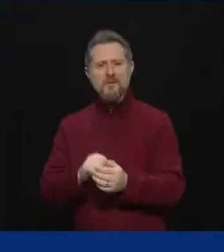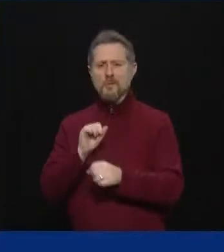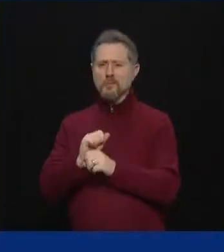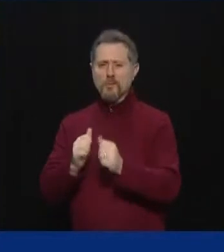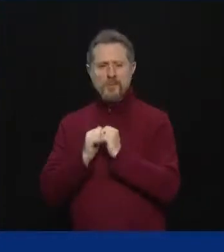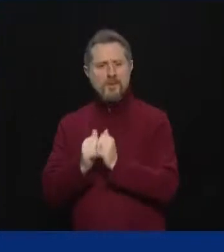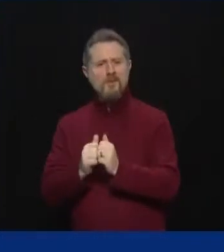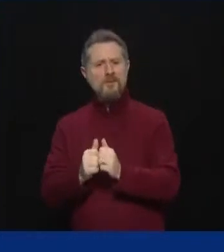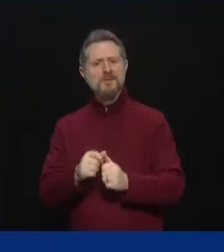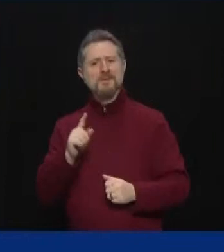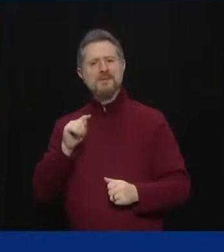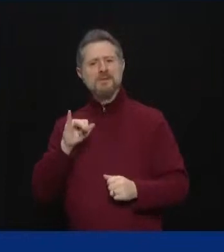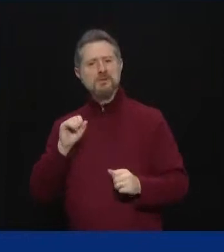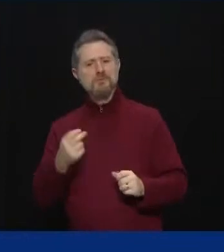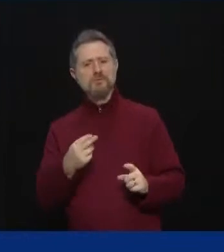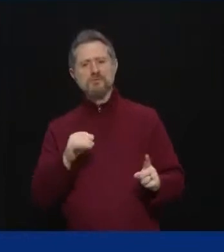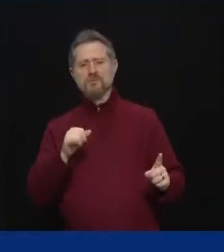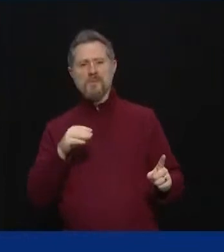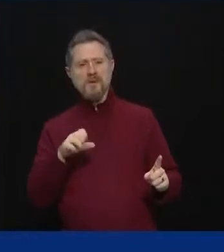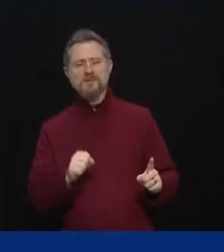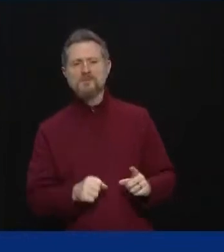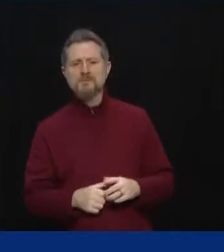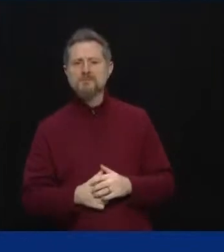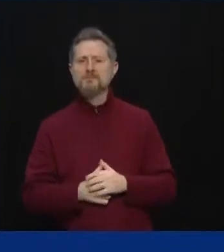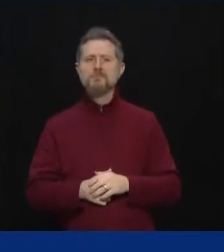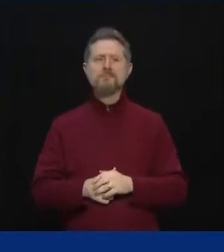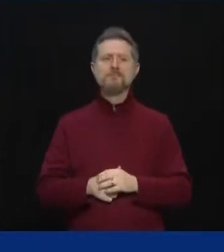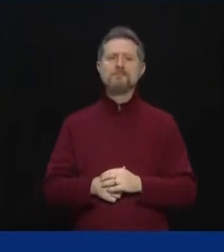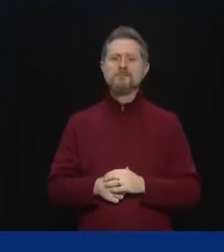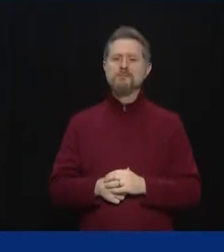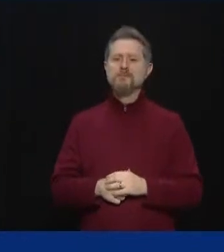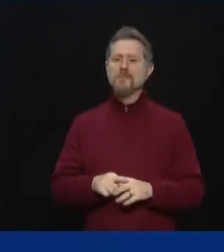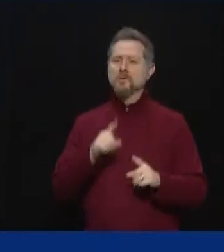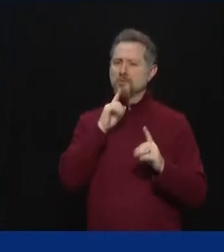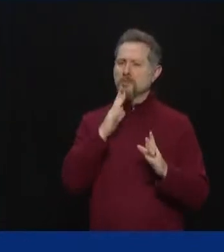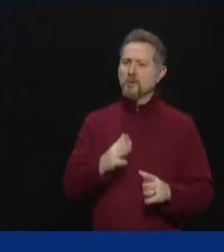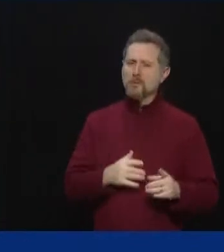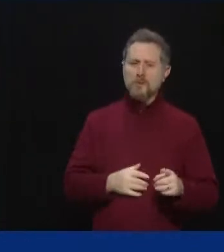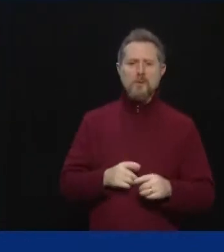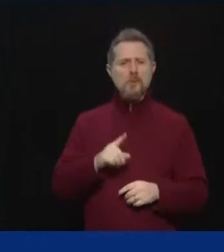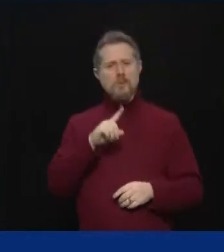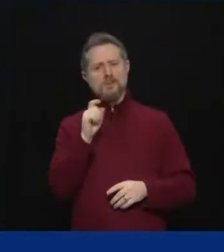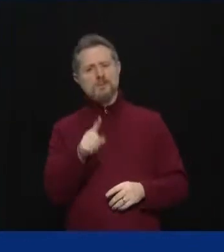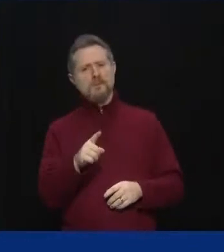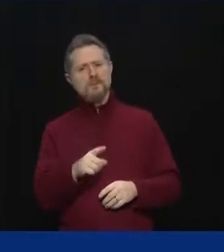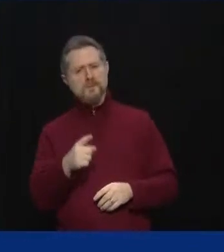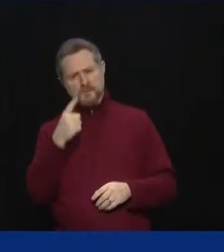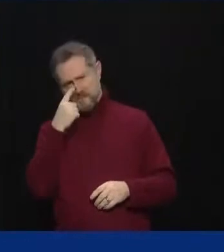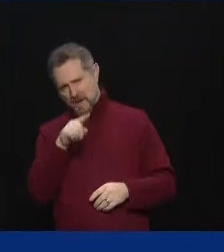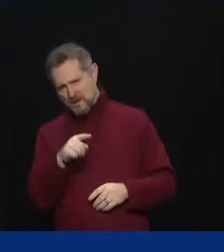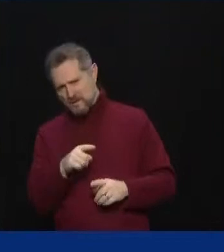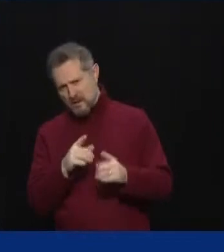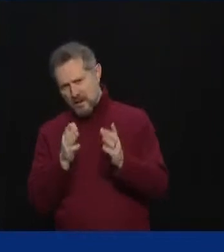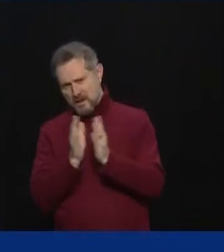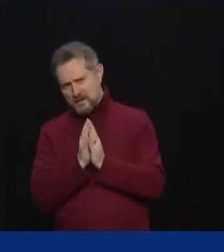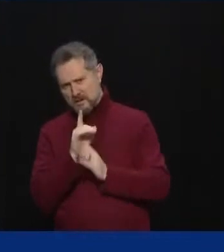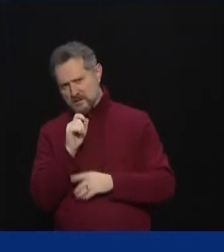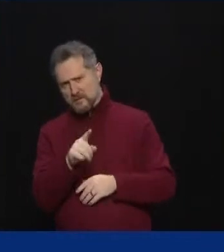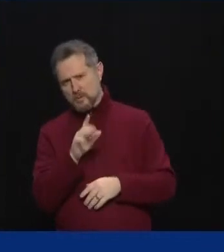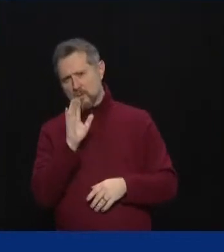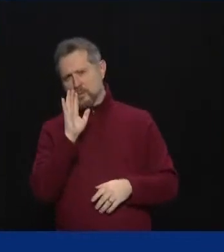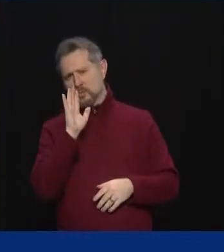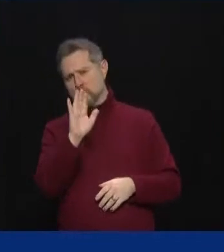we ask a few COVID questions, if you don't mind? That'd be great. You talk a lot about your and